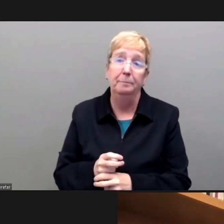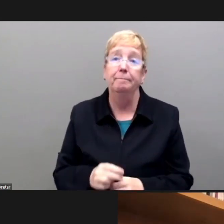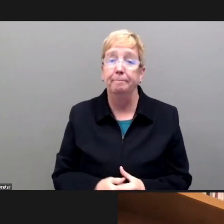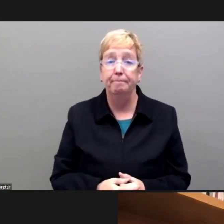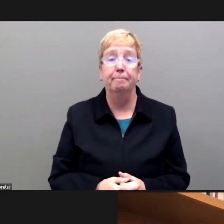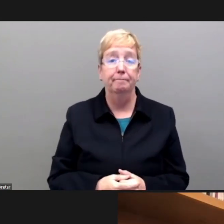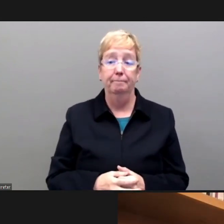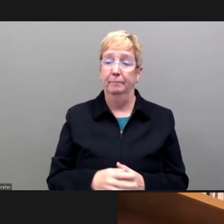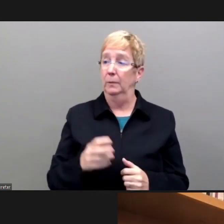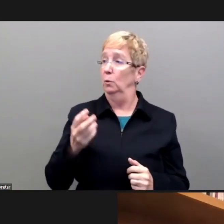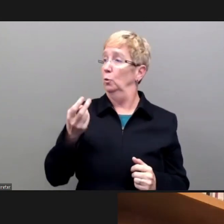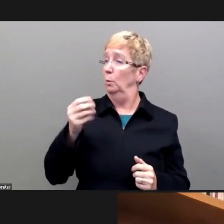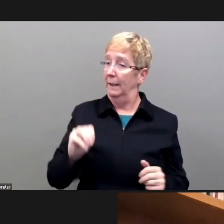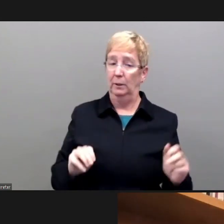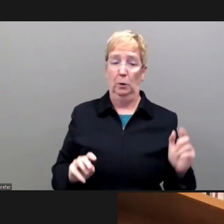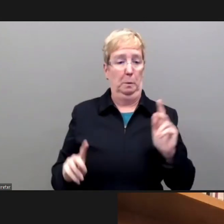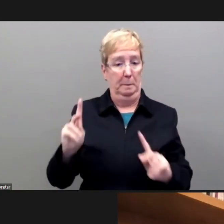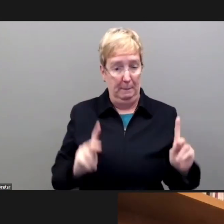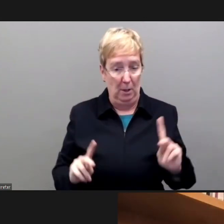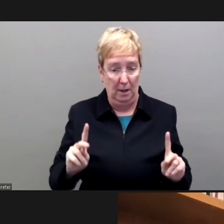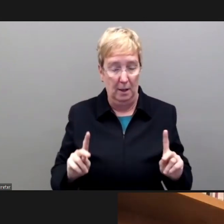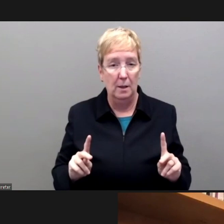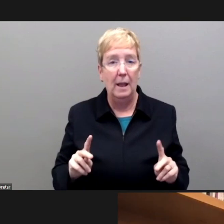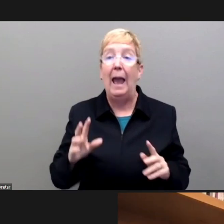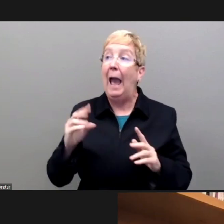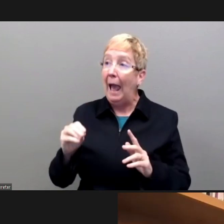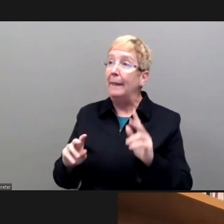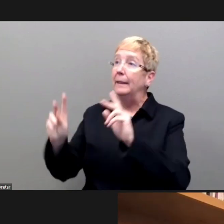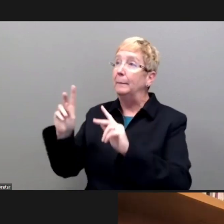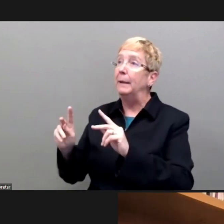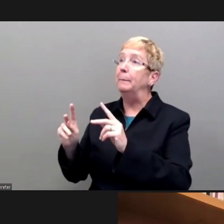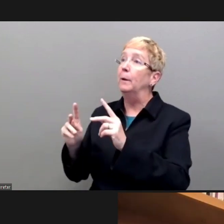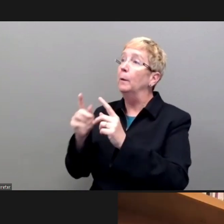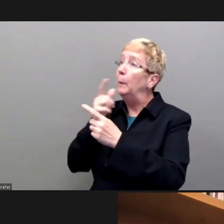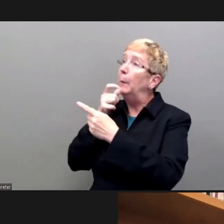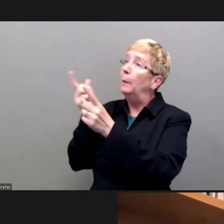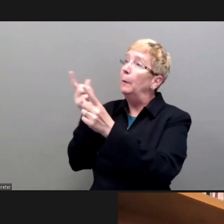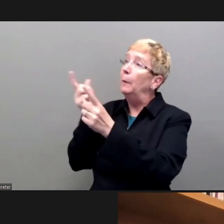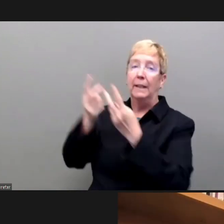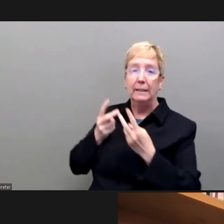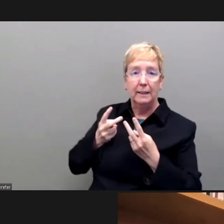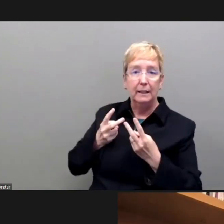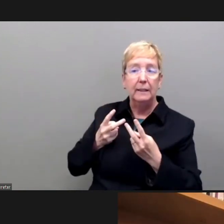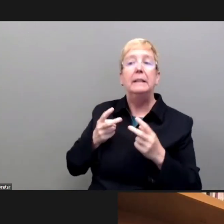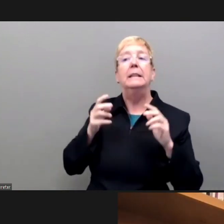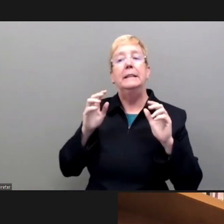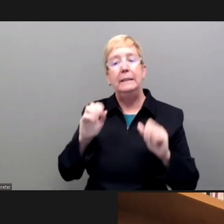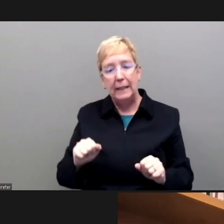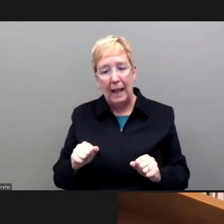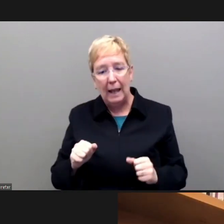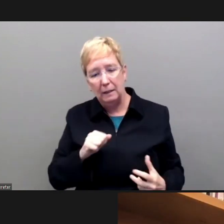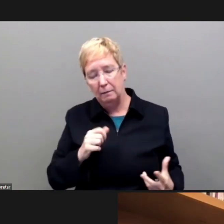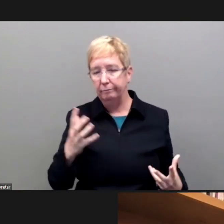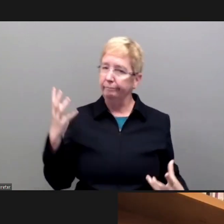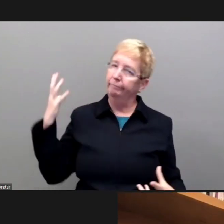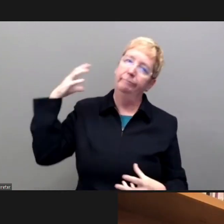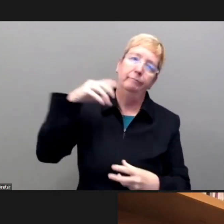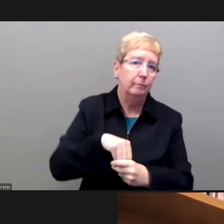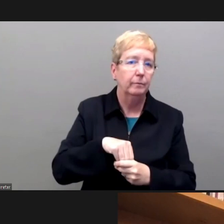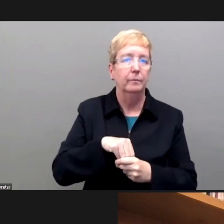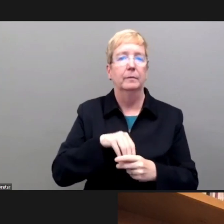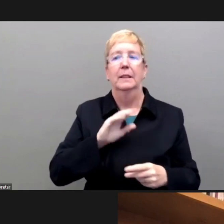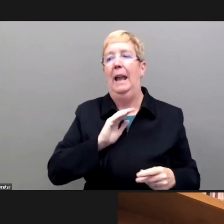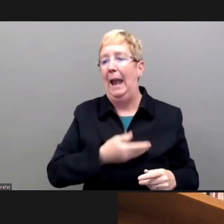where New Mexicans and our visitors can participate fully in so many of our